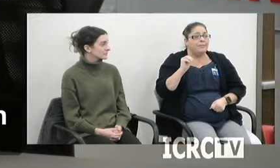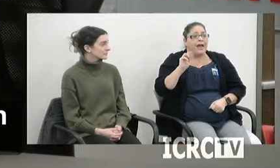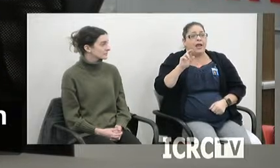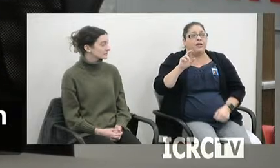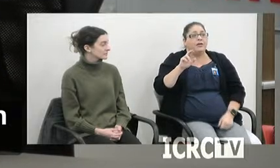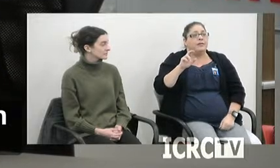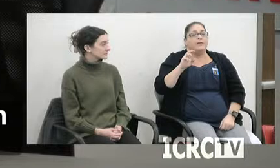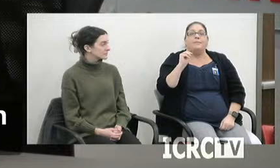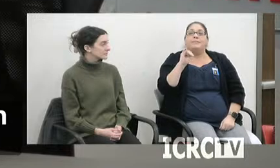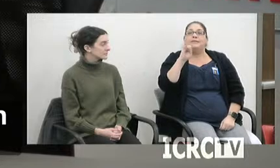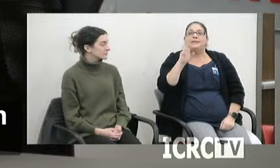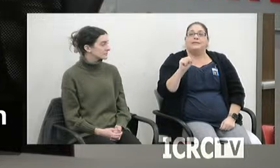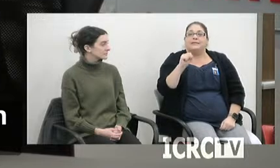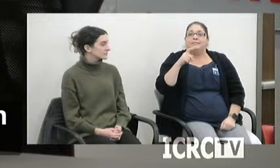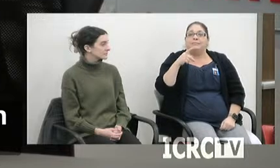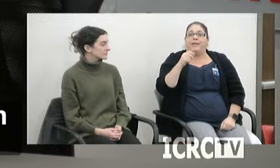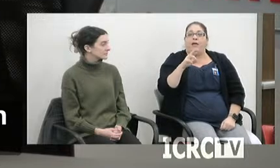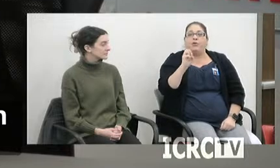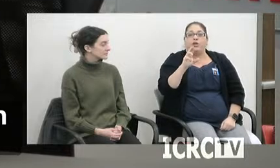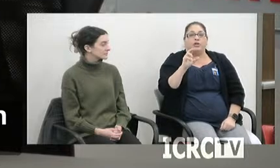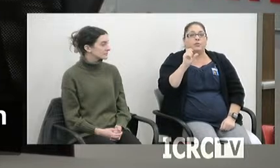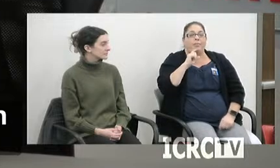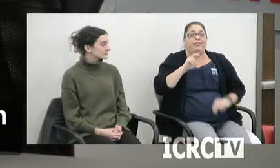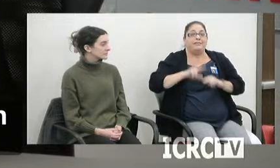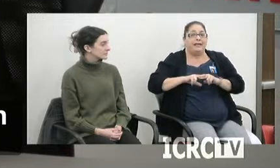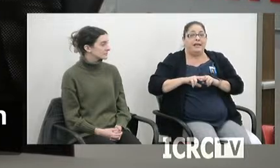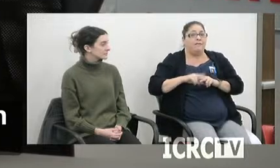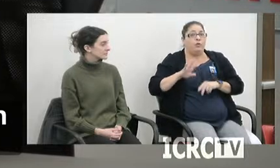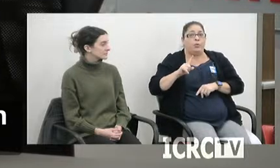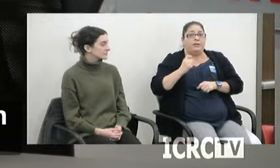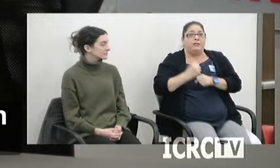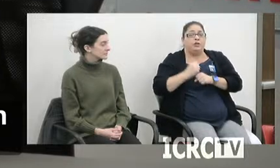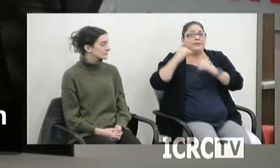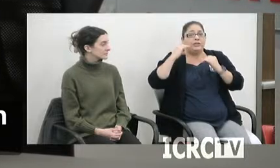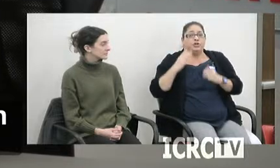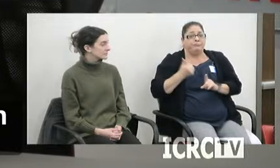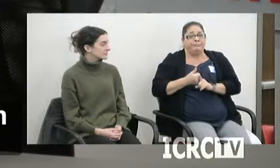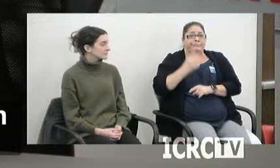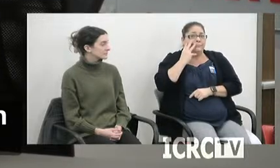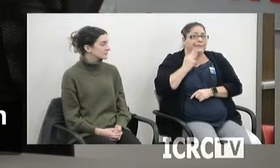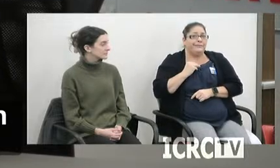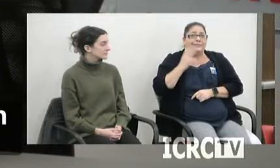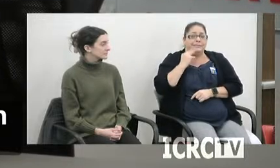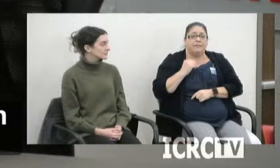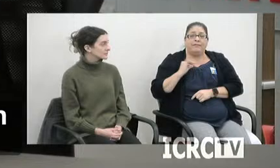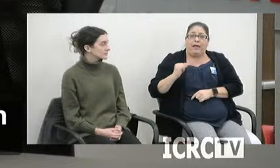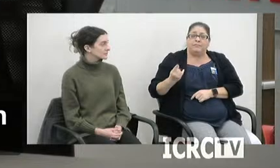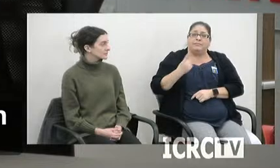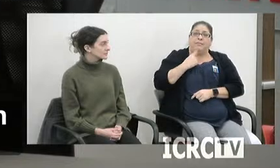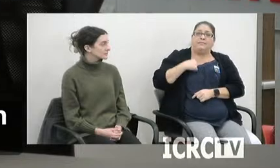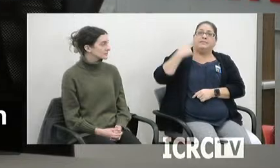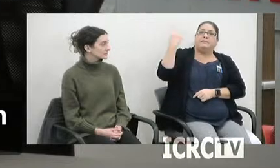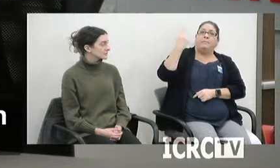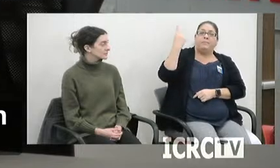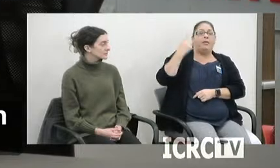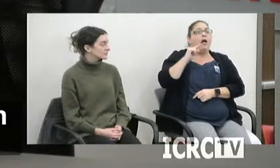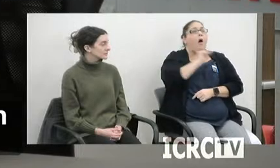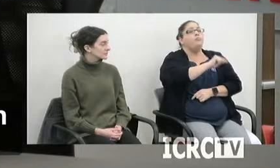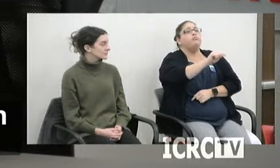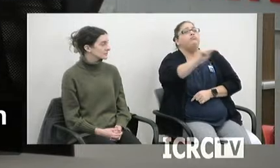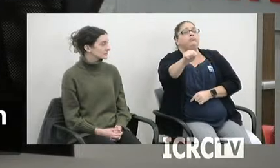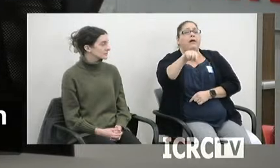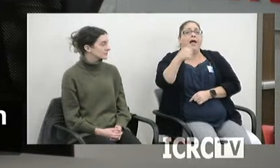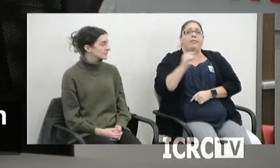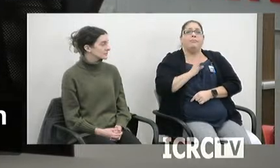Meyer-Powers will represent in one of these chairs. I want to hear all of the ideas that my other colleagues have. I want to